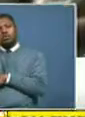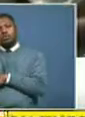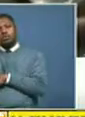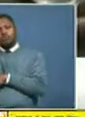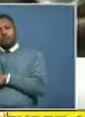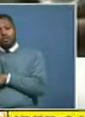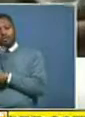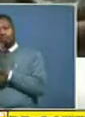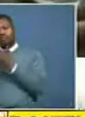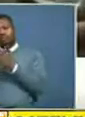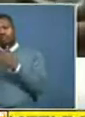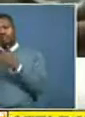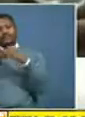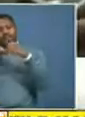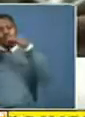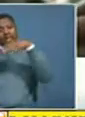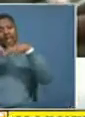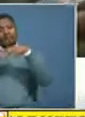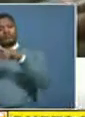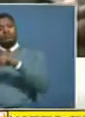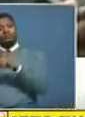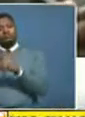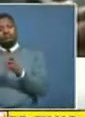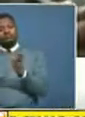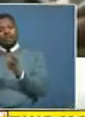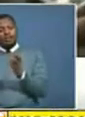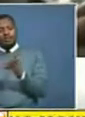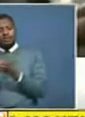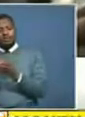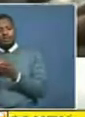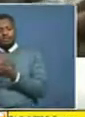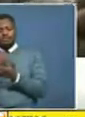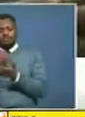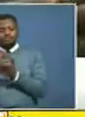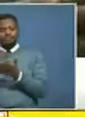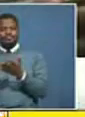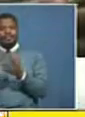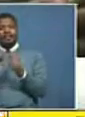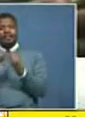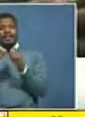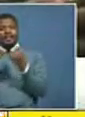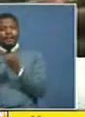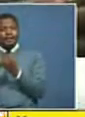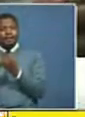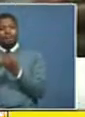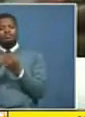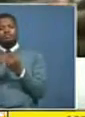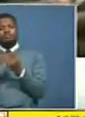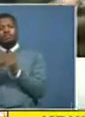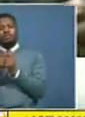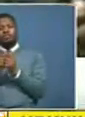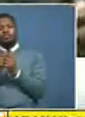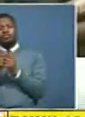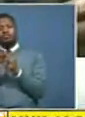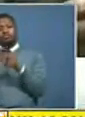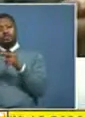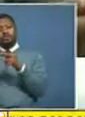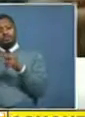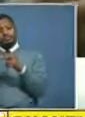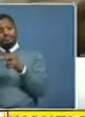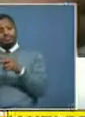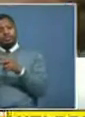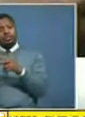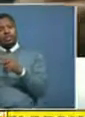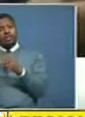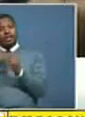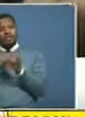make sure they have light. And with our mobilization, we enforced the team of a team from the region,